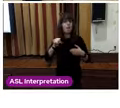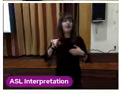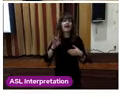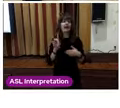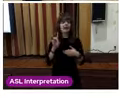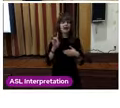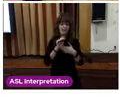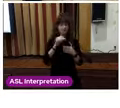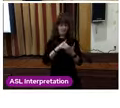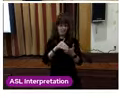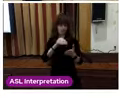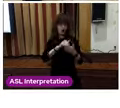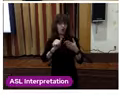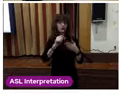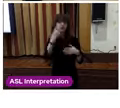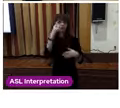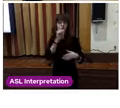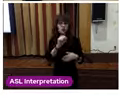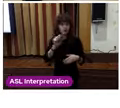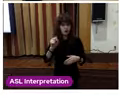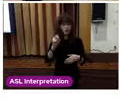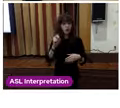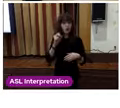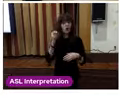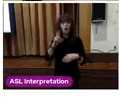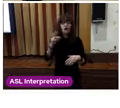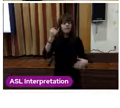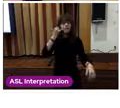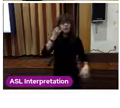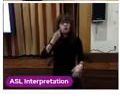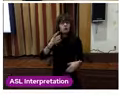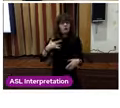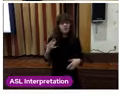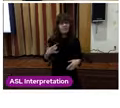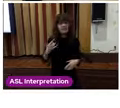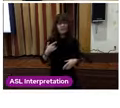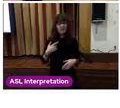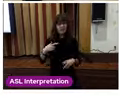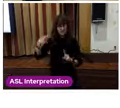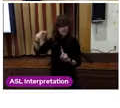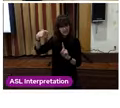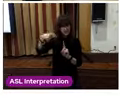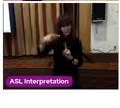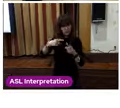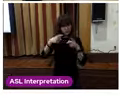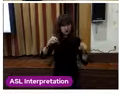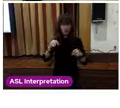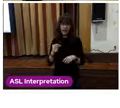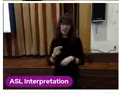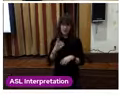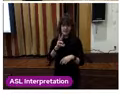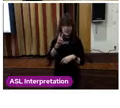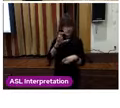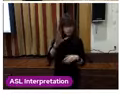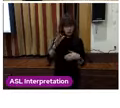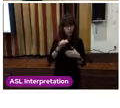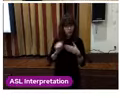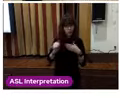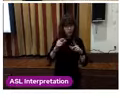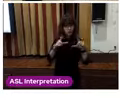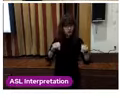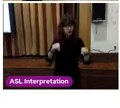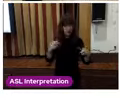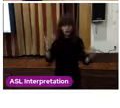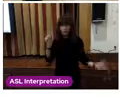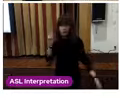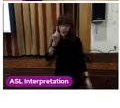Redistricting. So if you feel like you're owed a stimulus check, if you were moving around and you didn't get it, if you